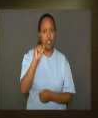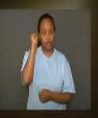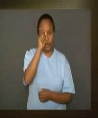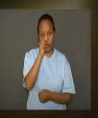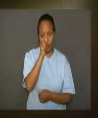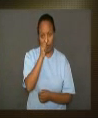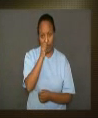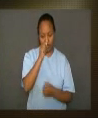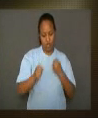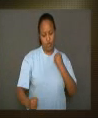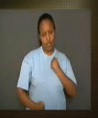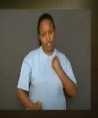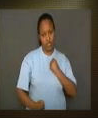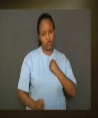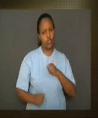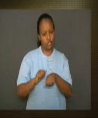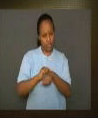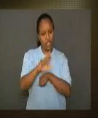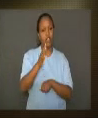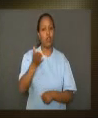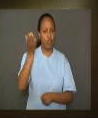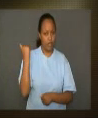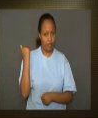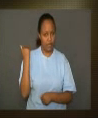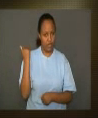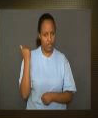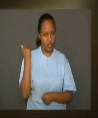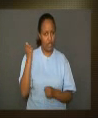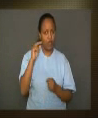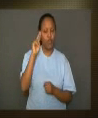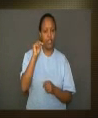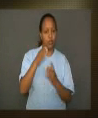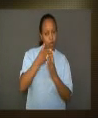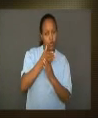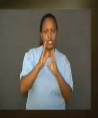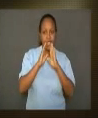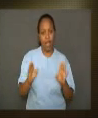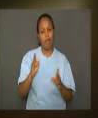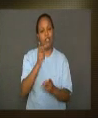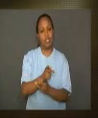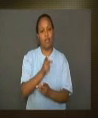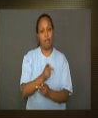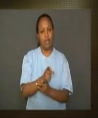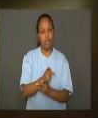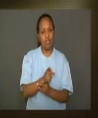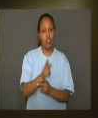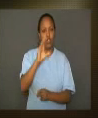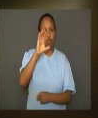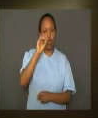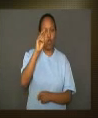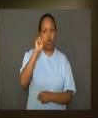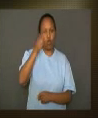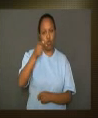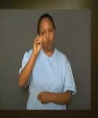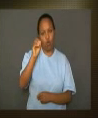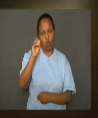Ethiopian troops were sent to join a United Nations peacekeeping mission in the Congo,